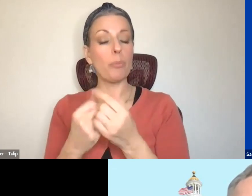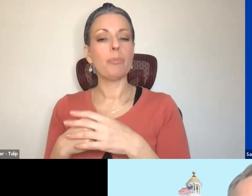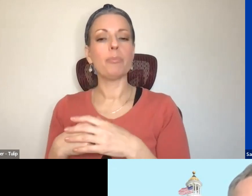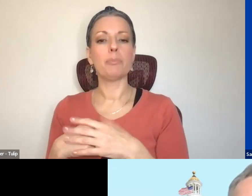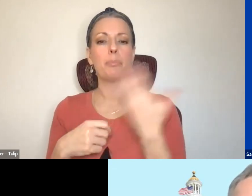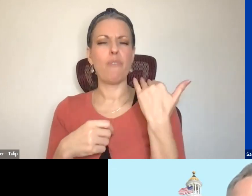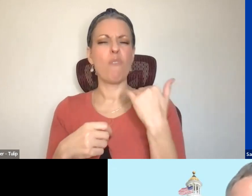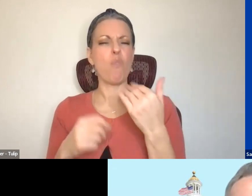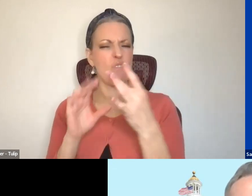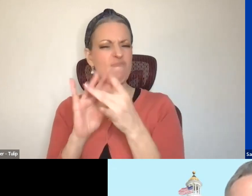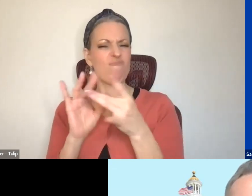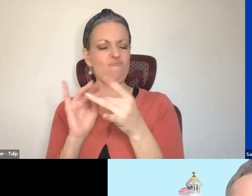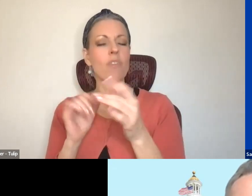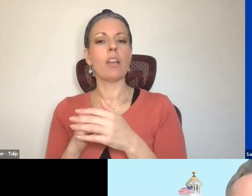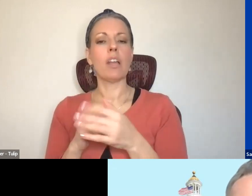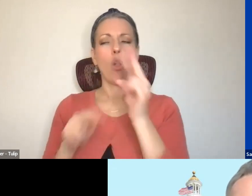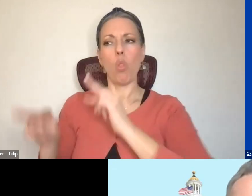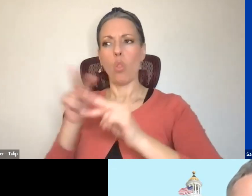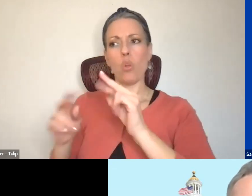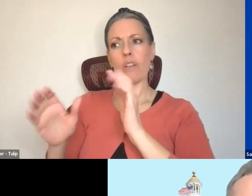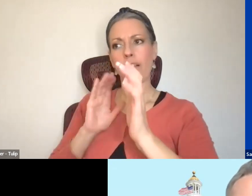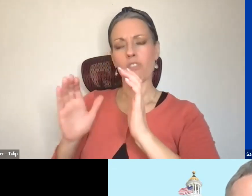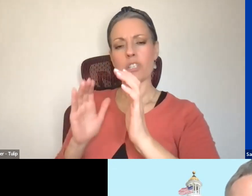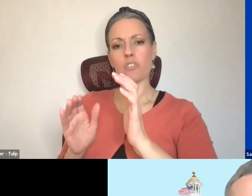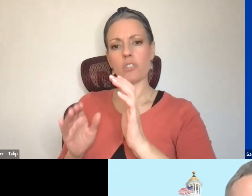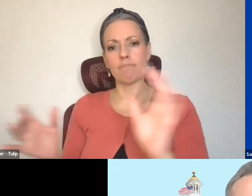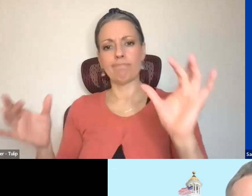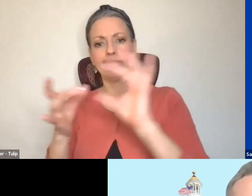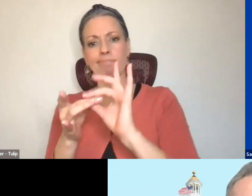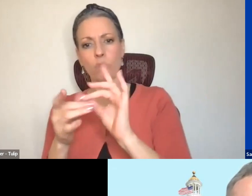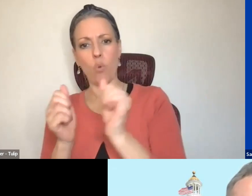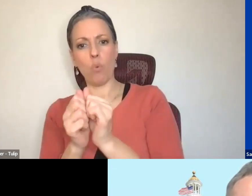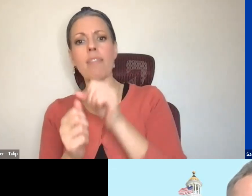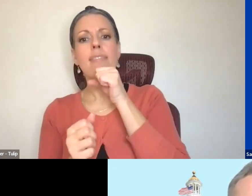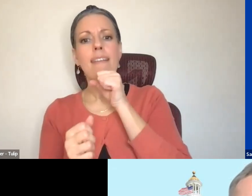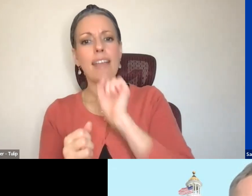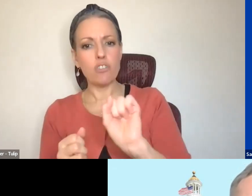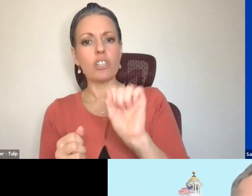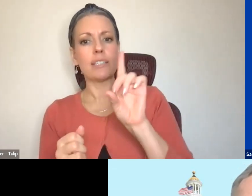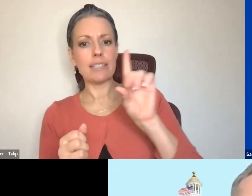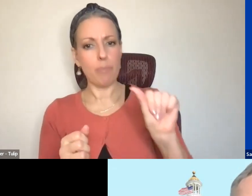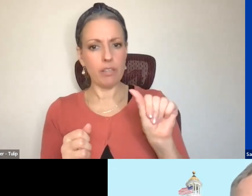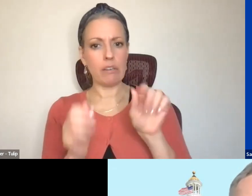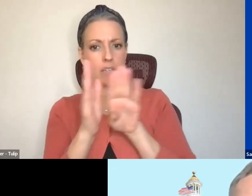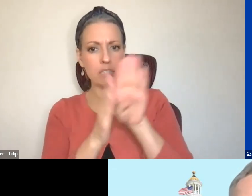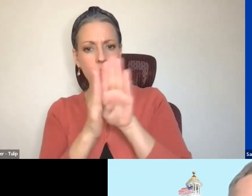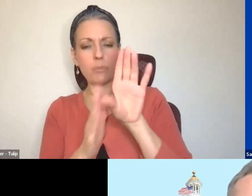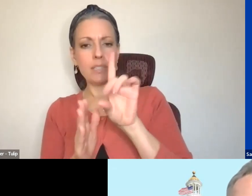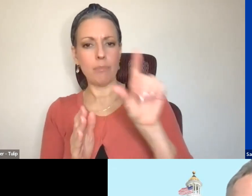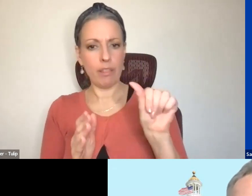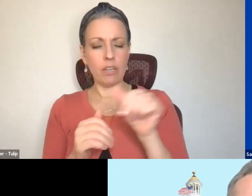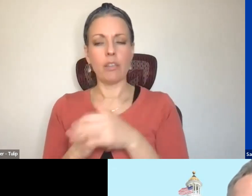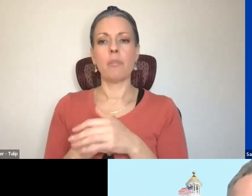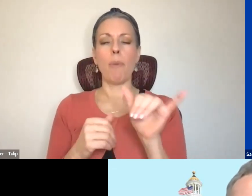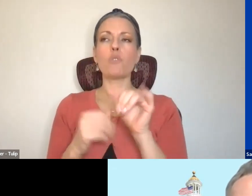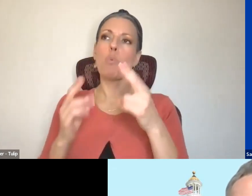mentioned, part of this conversation is looking at the intersection of aging and disability, or aging and developmental disability. But I also